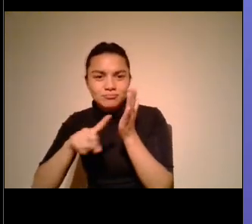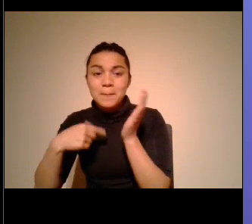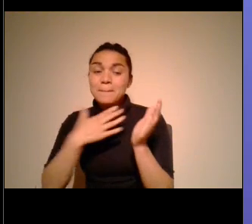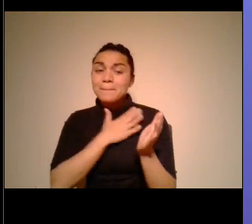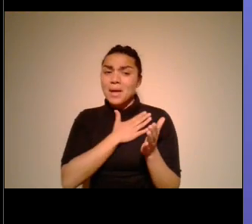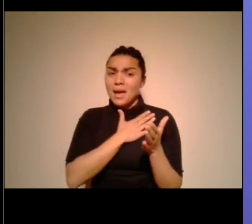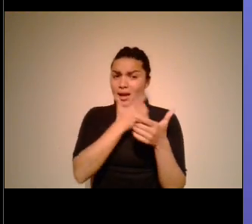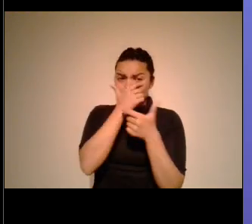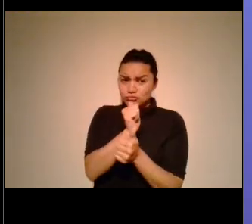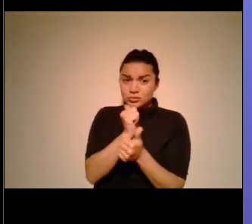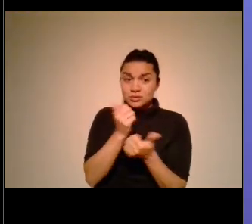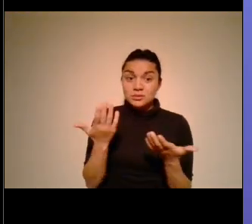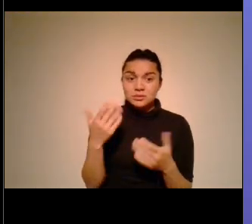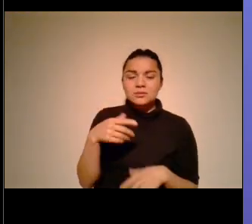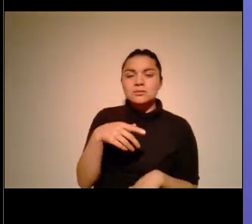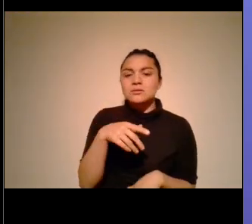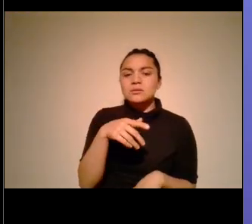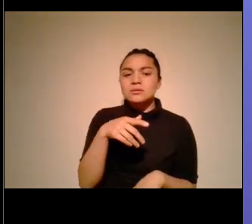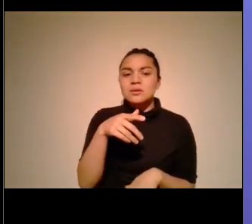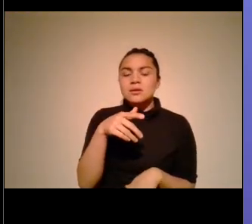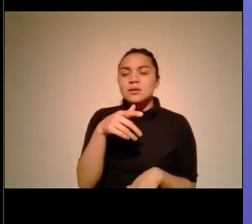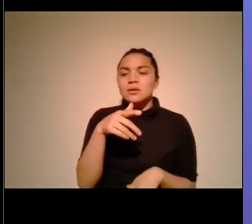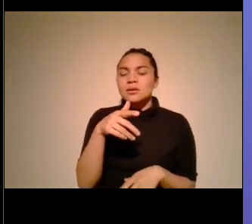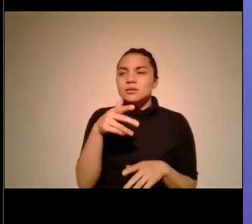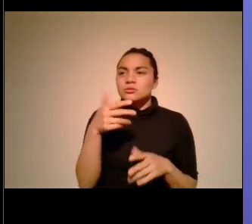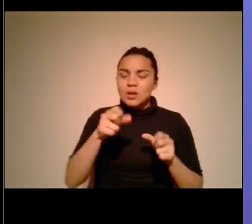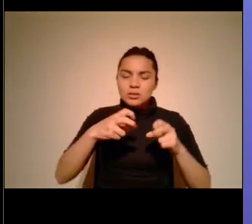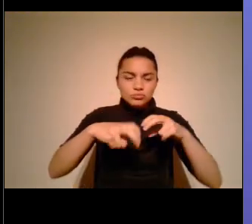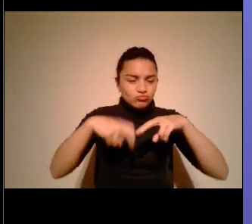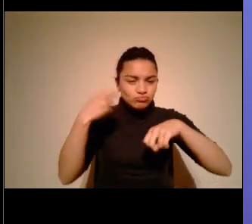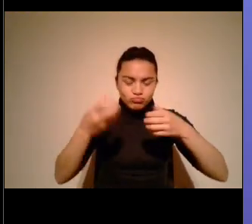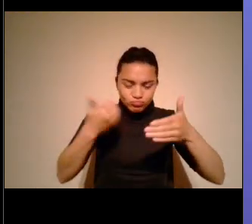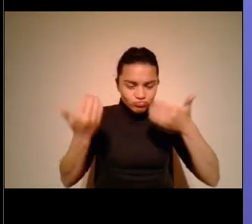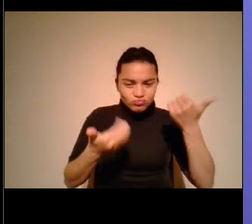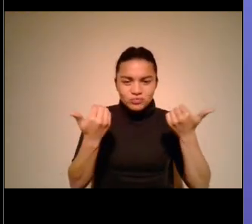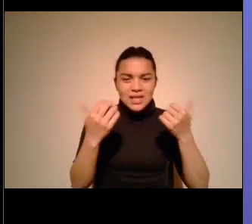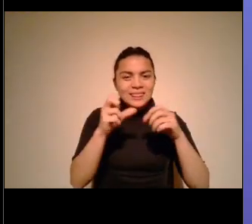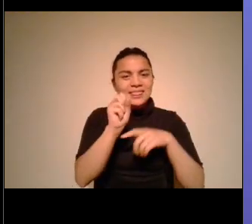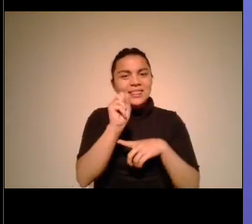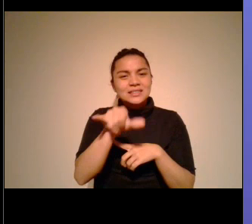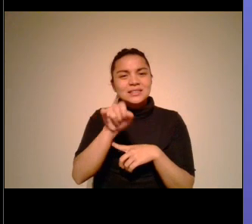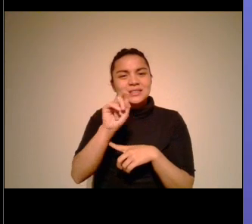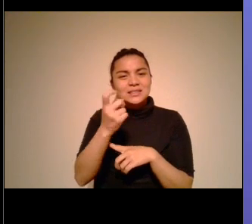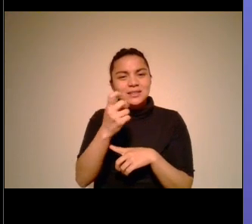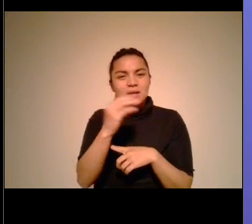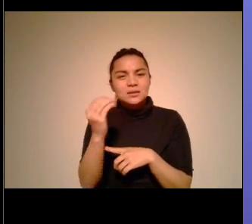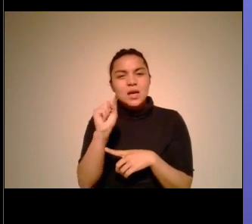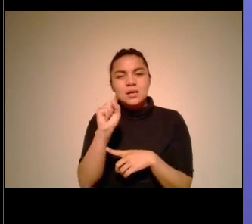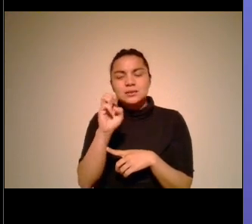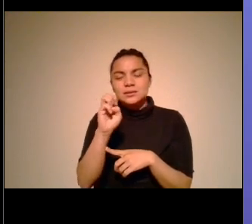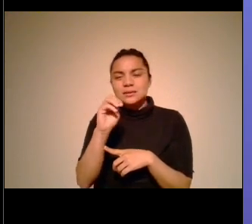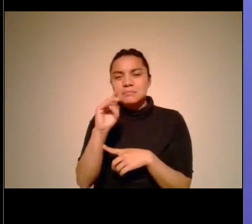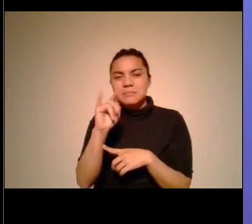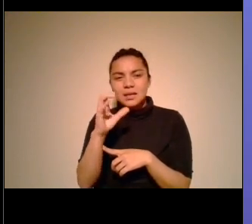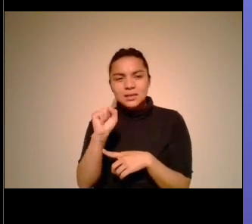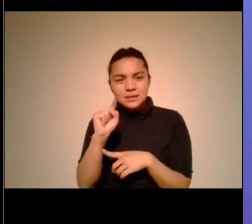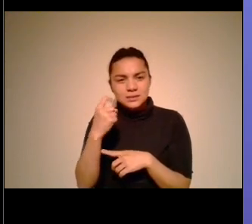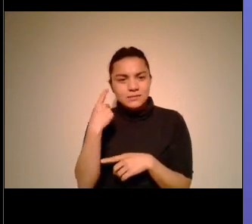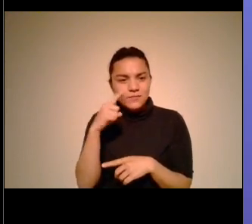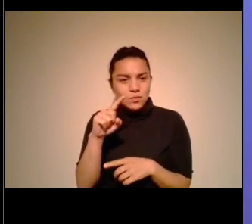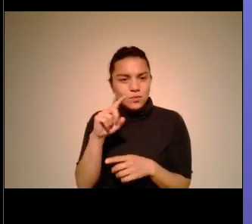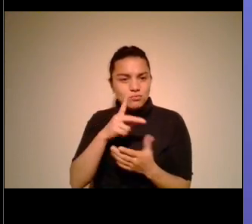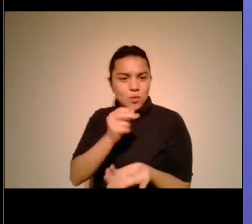looking at really digging into the syntax and semantics of pronouns in a way that challenges some of